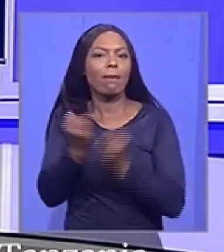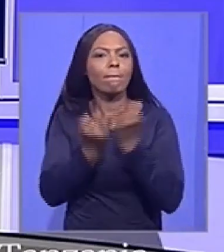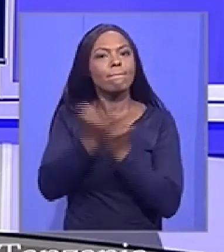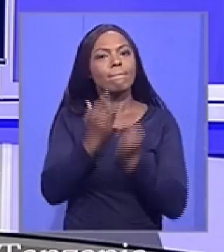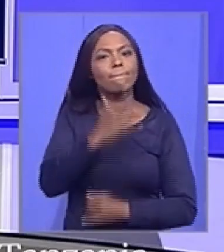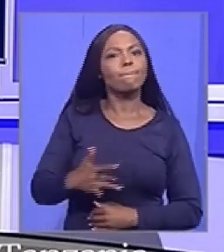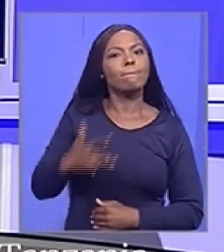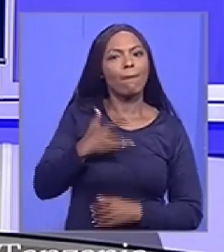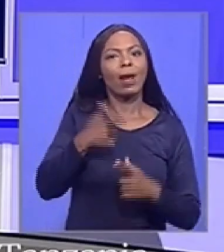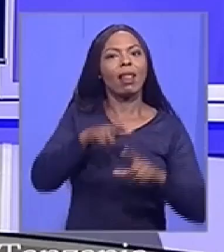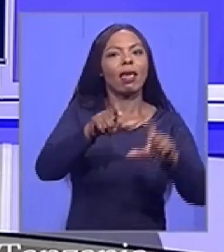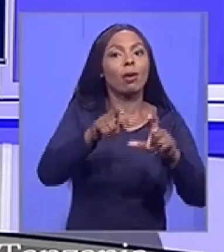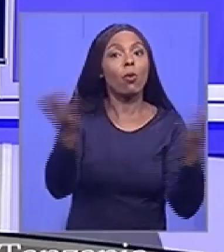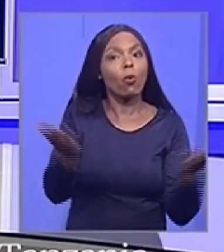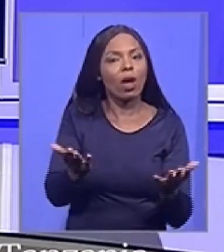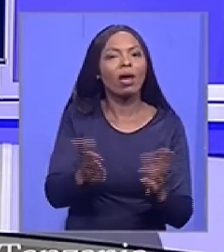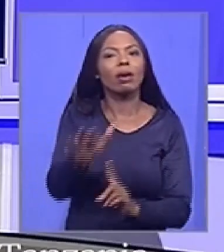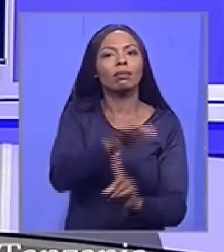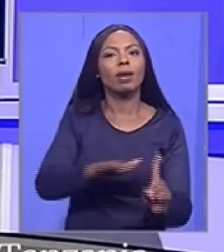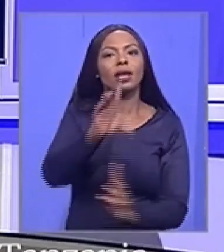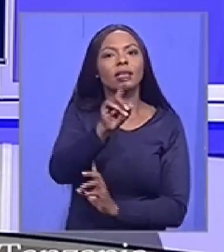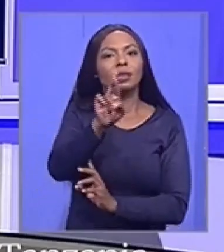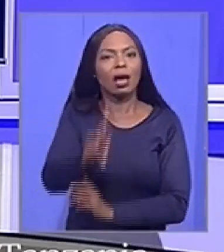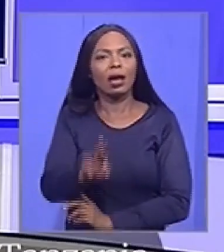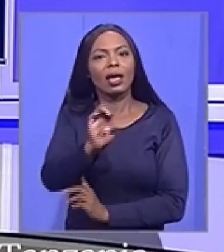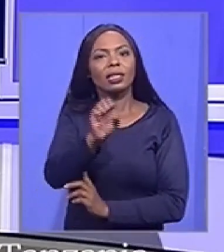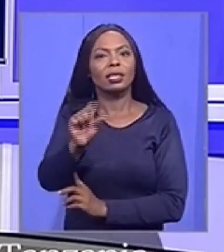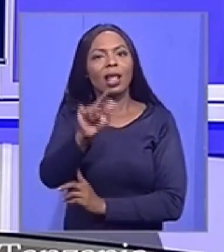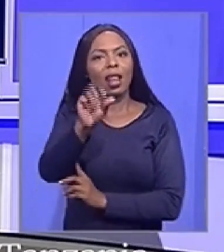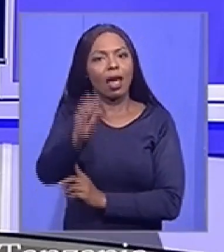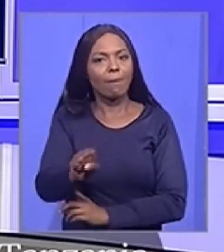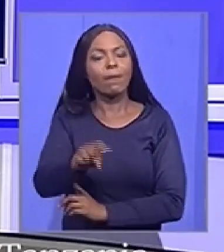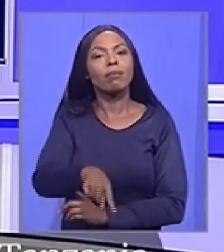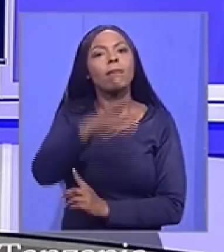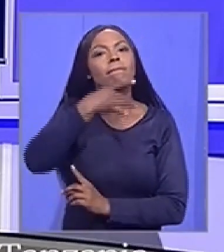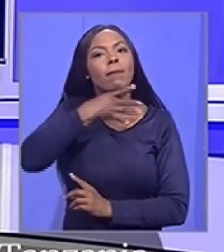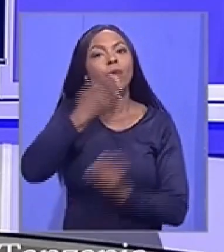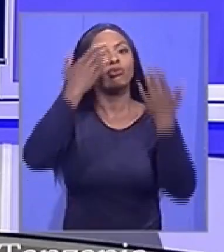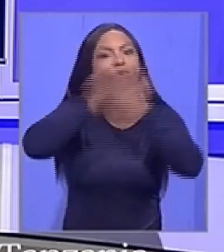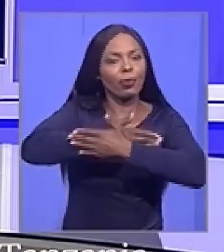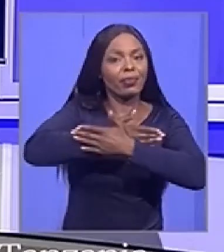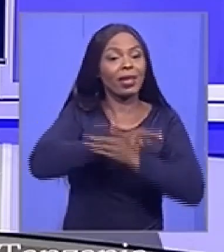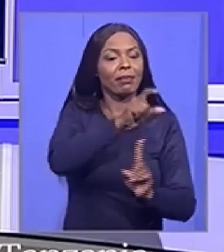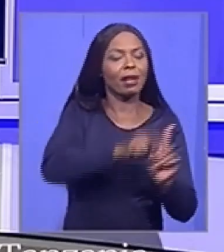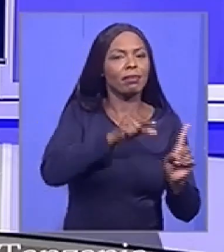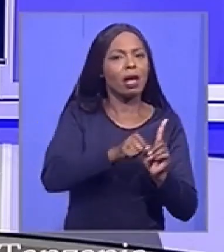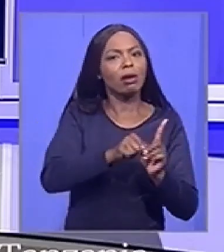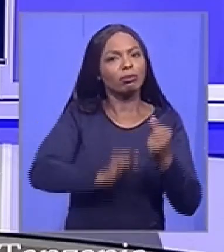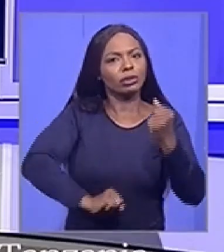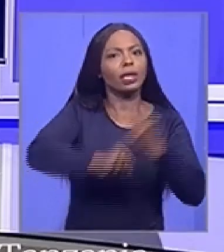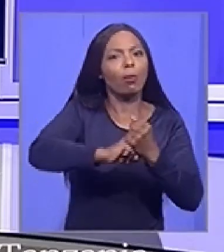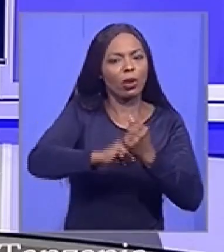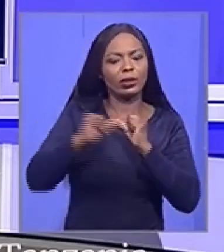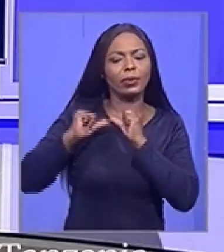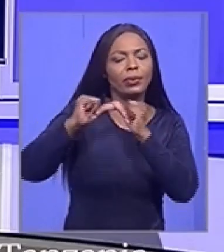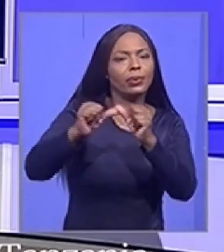Champions League kwa Dar es Salaam ka la matlhatso maitsiboa. Kokwana o sale a latela setlhopha seno go tloga